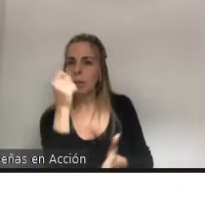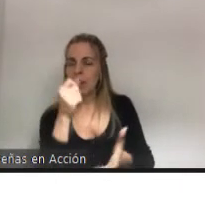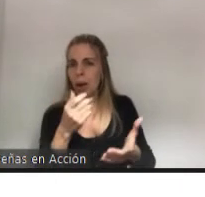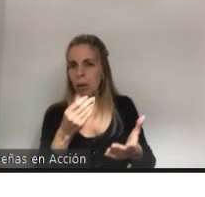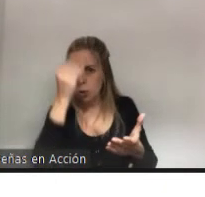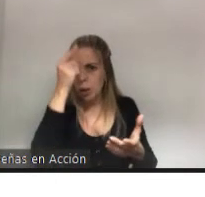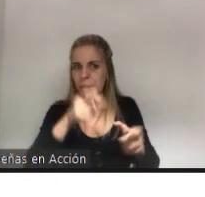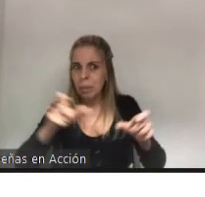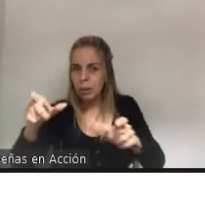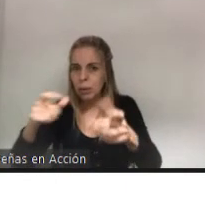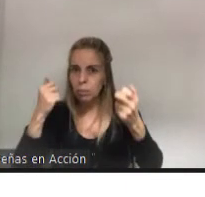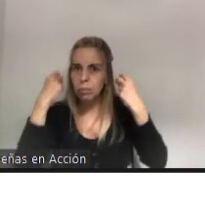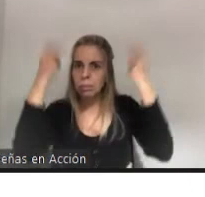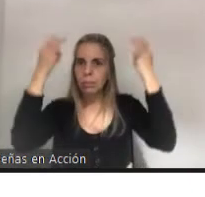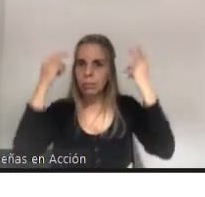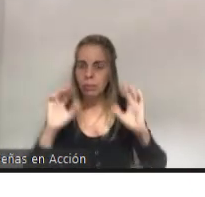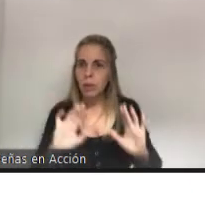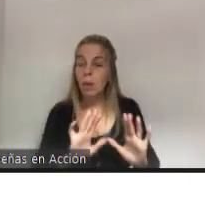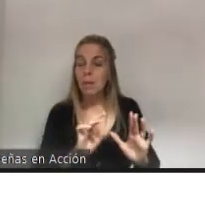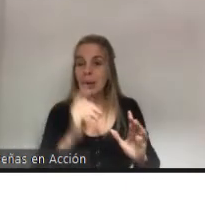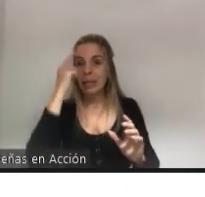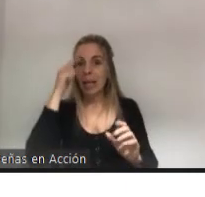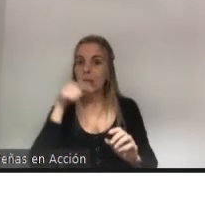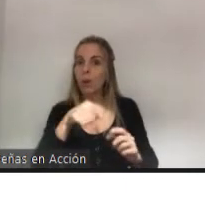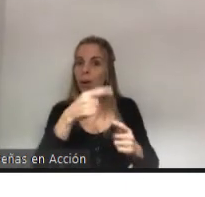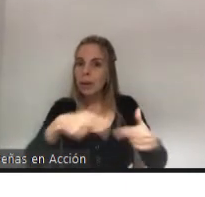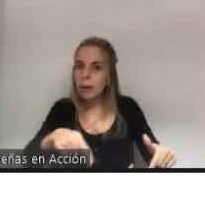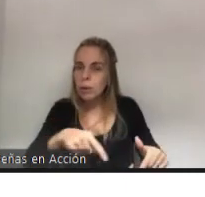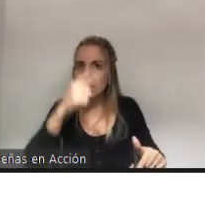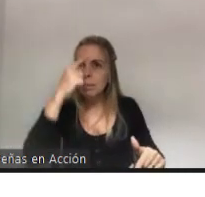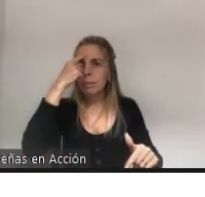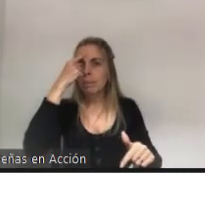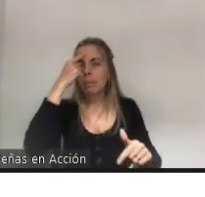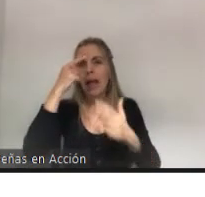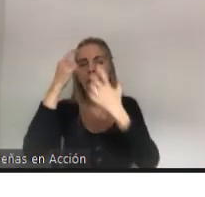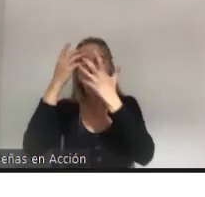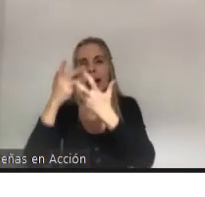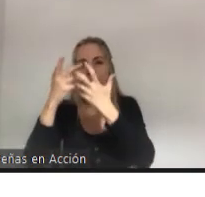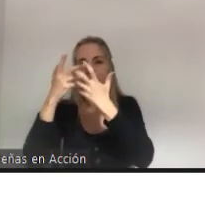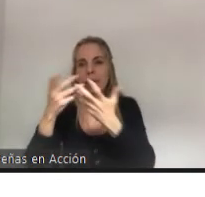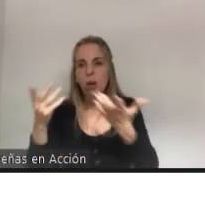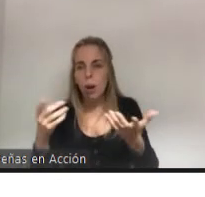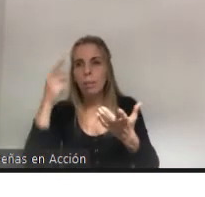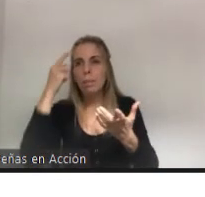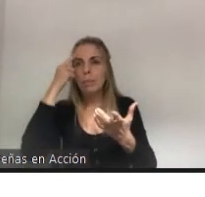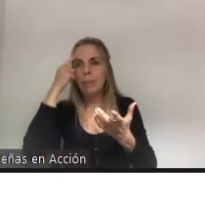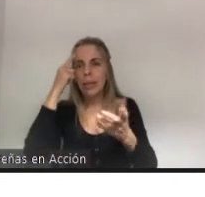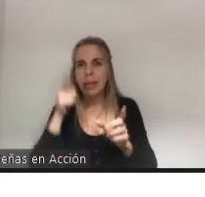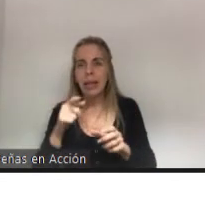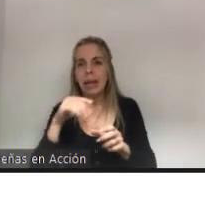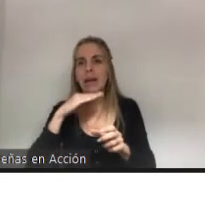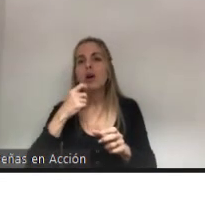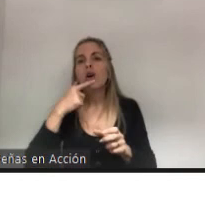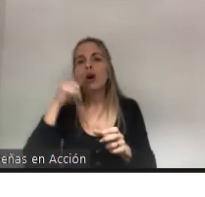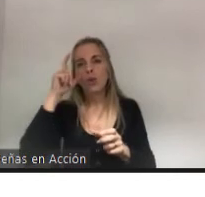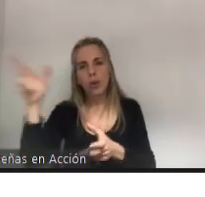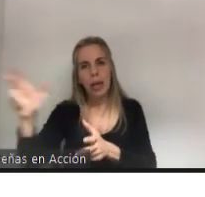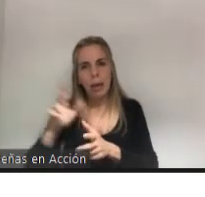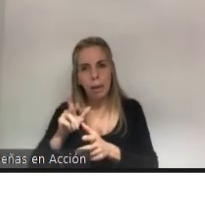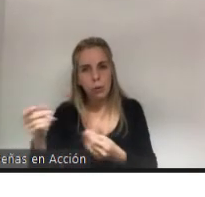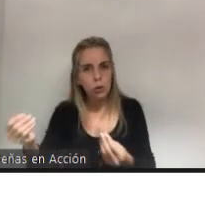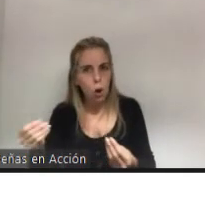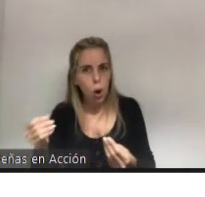reactions are revealed at every point in time, then I would reflect on José